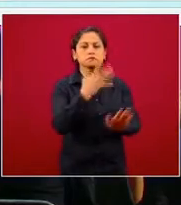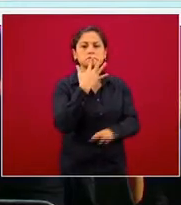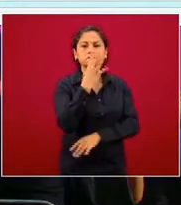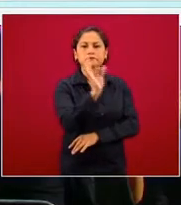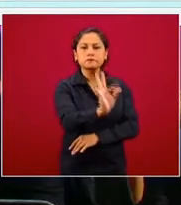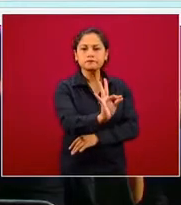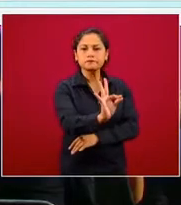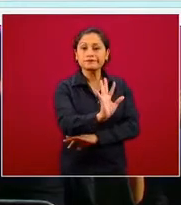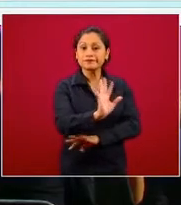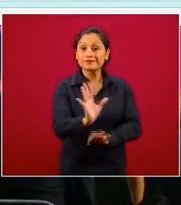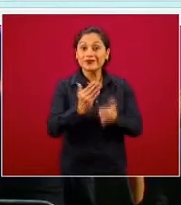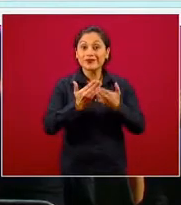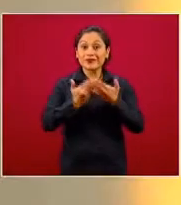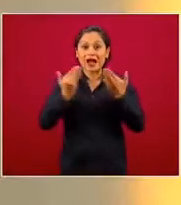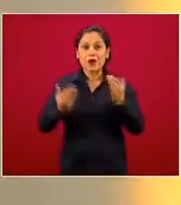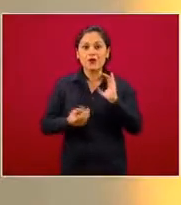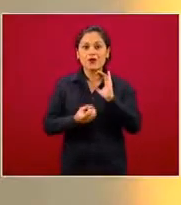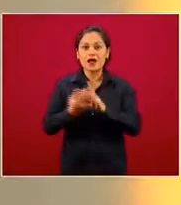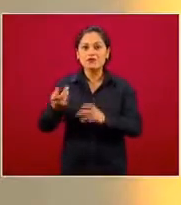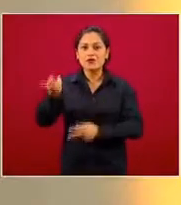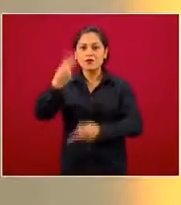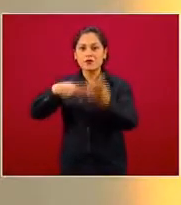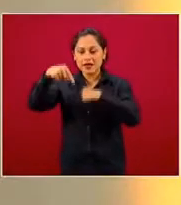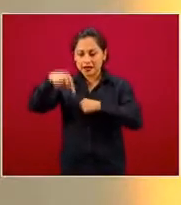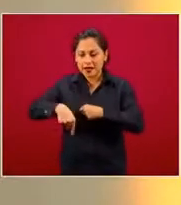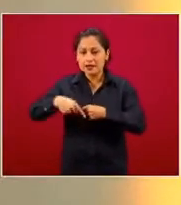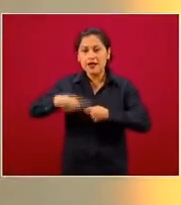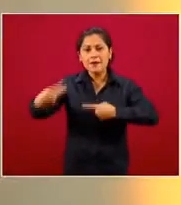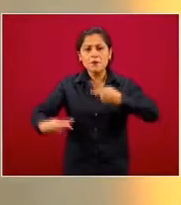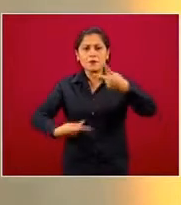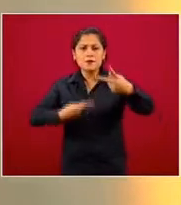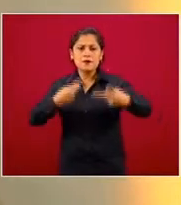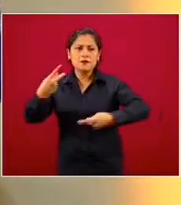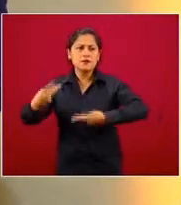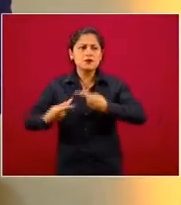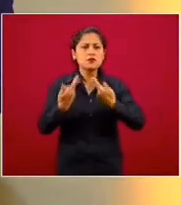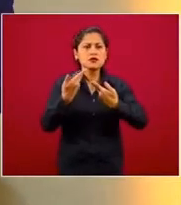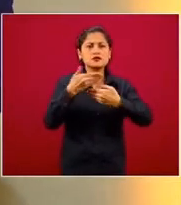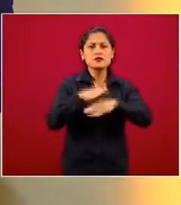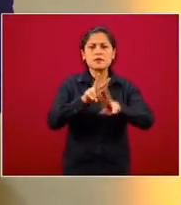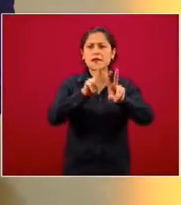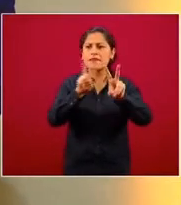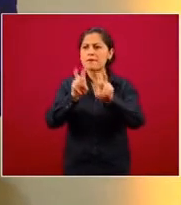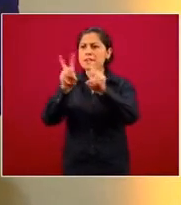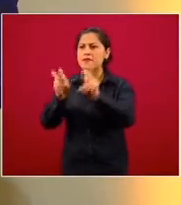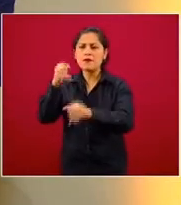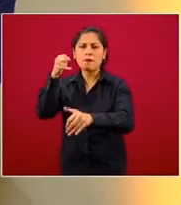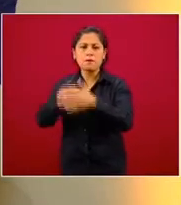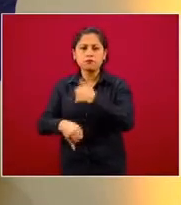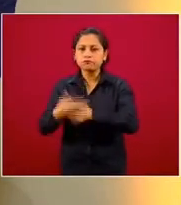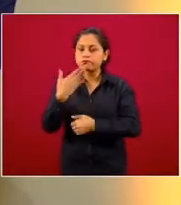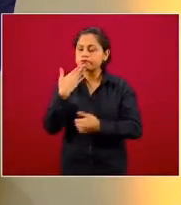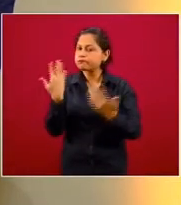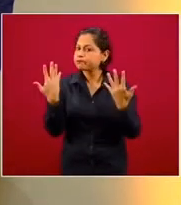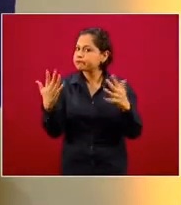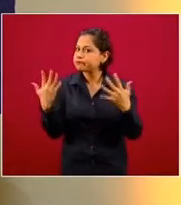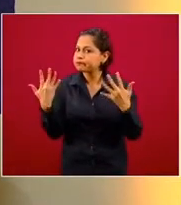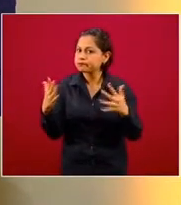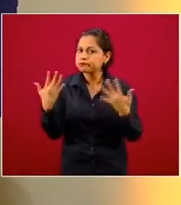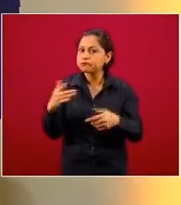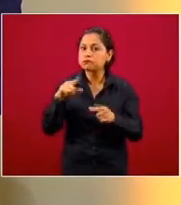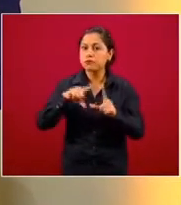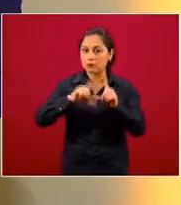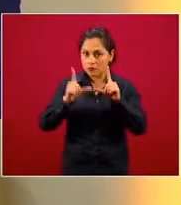an opinion on sentinel surveillance and all of this. That's the best thing that is for the country. And it's great that the information is public.